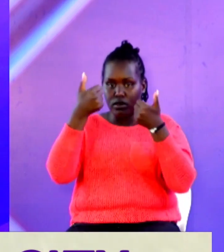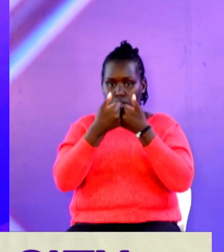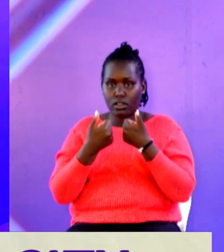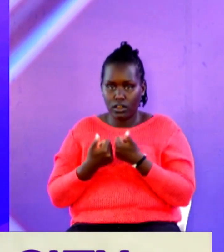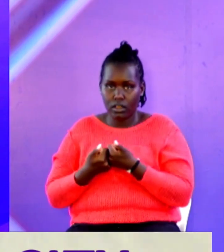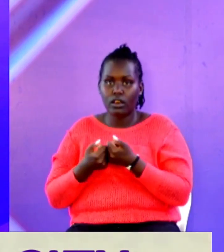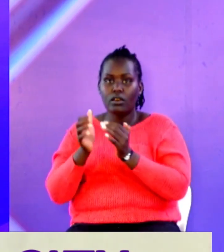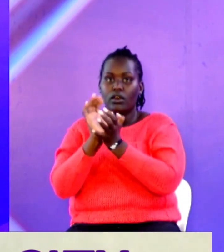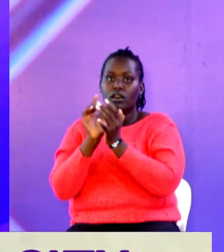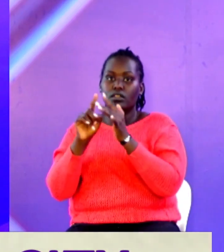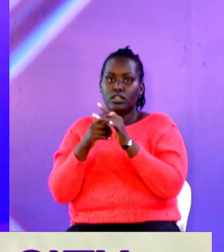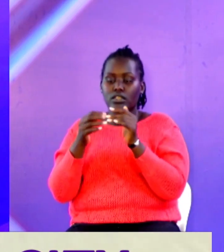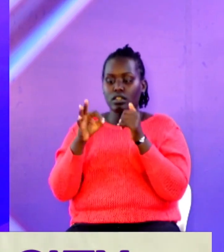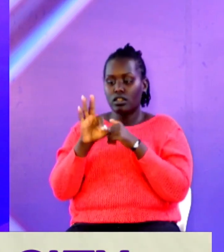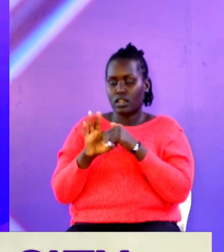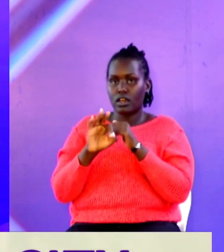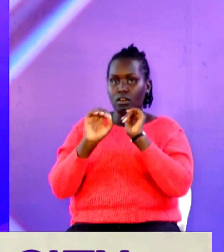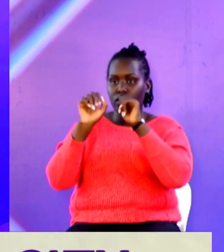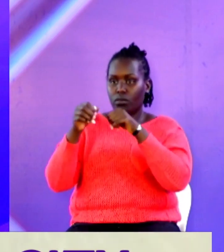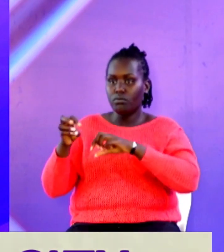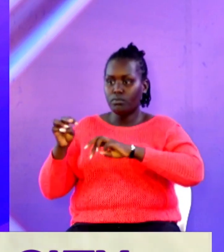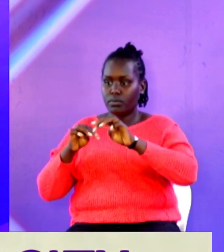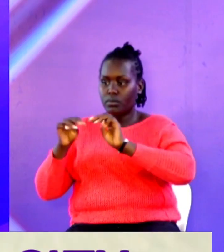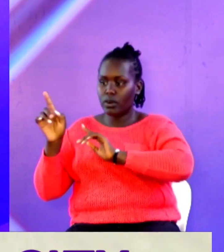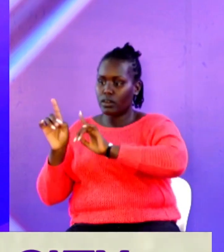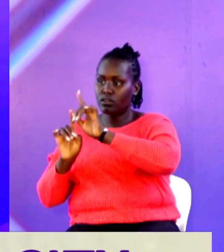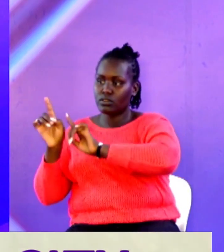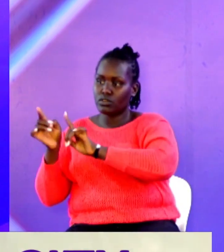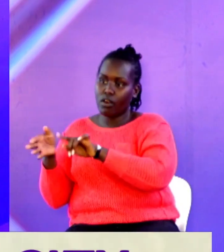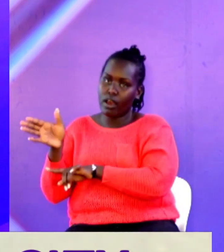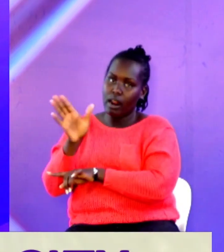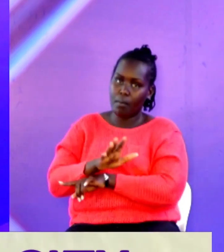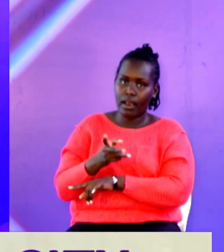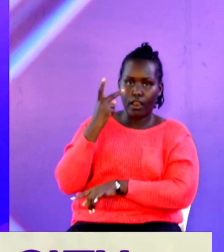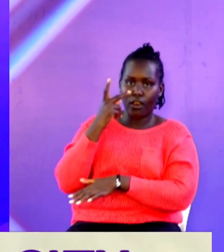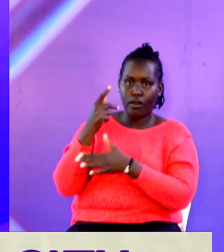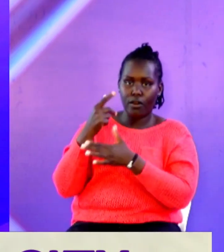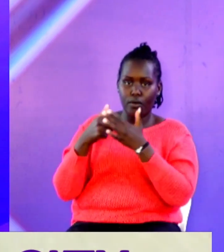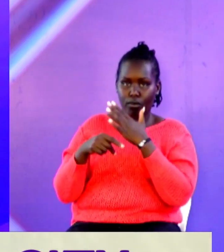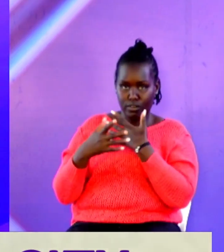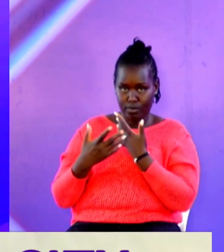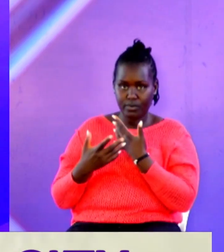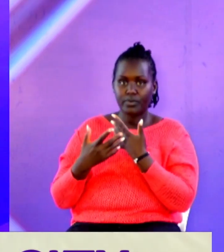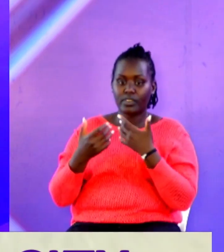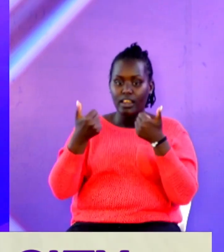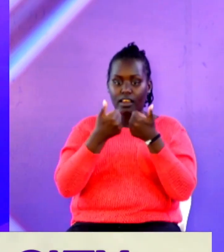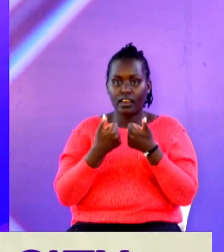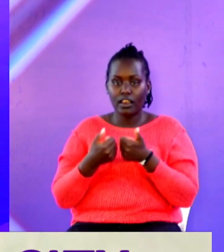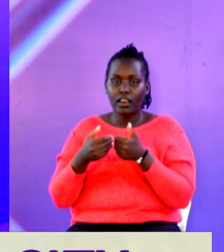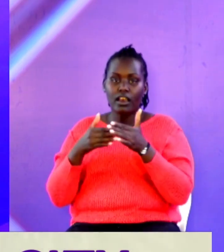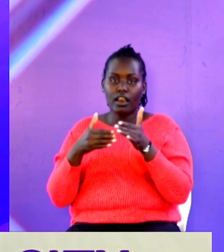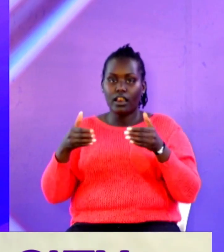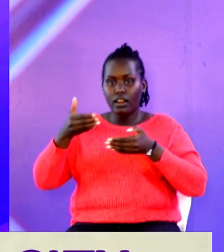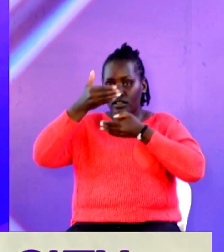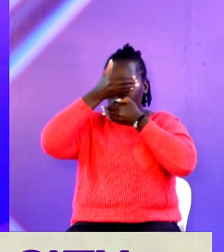is starting at 3, you can manage to travel and go and watch the game that against Morocco,